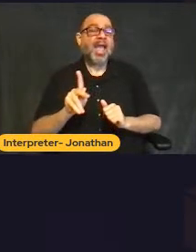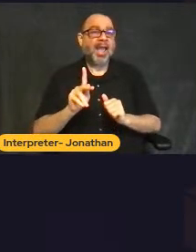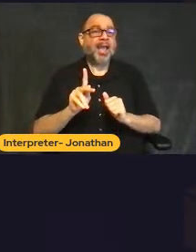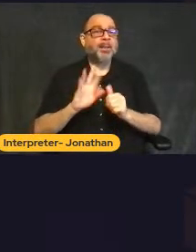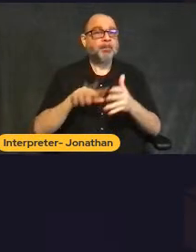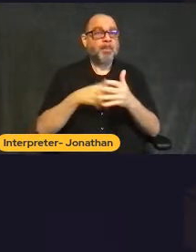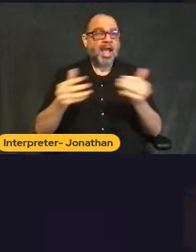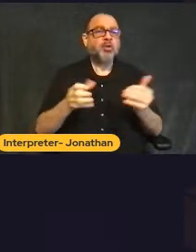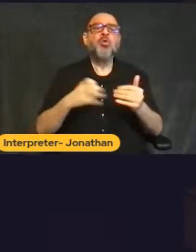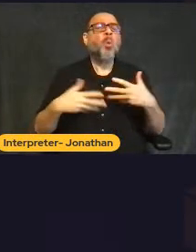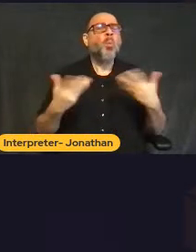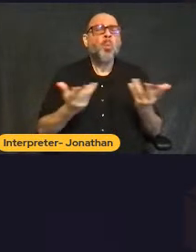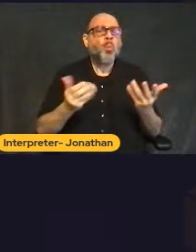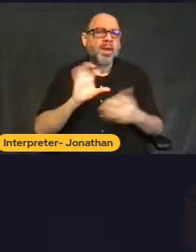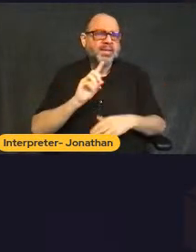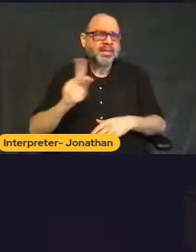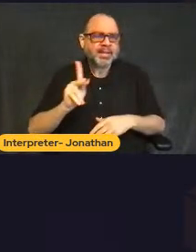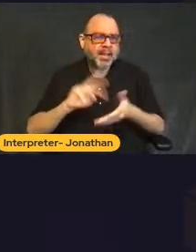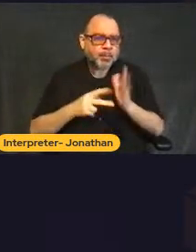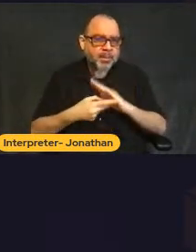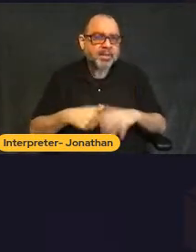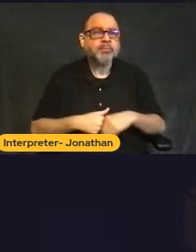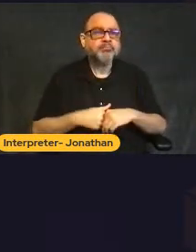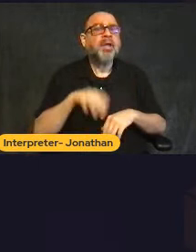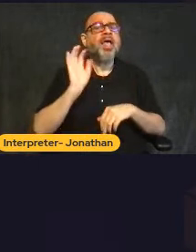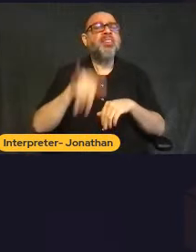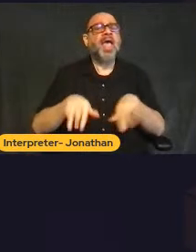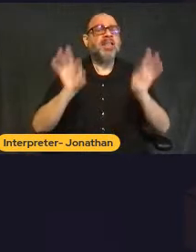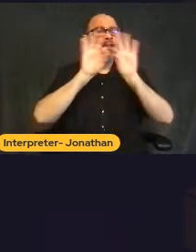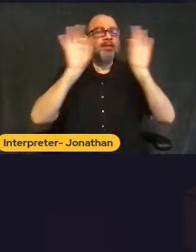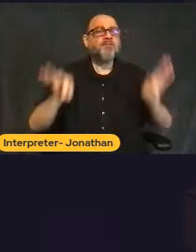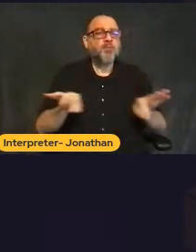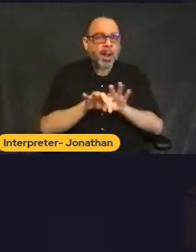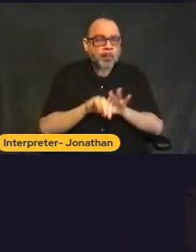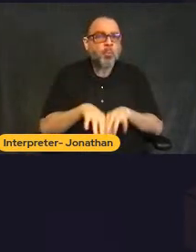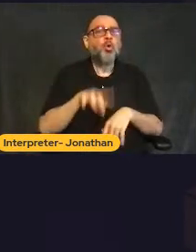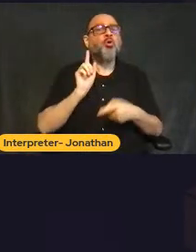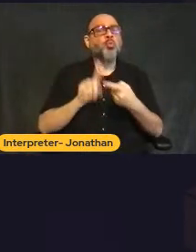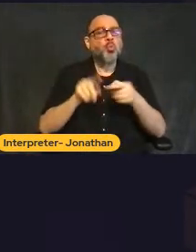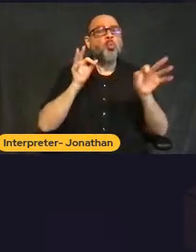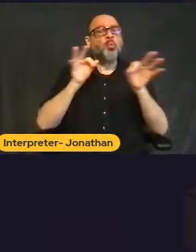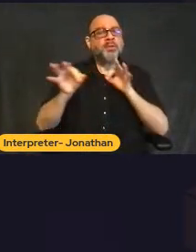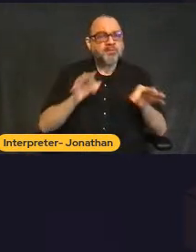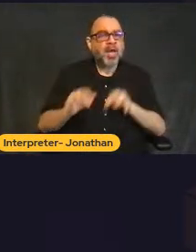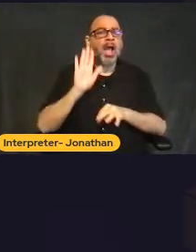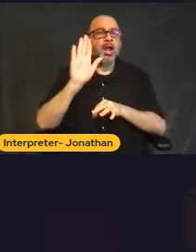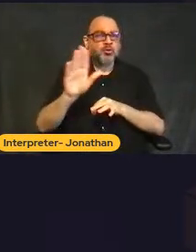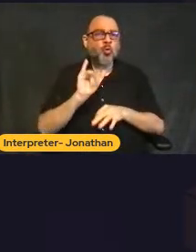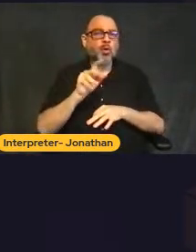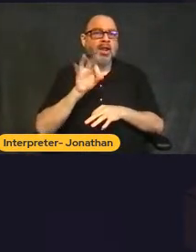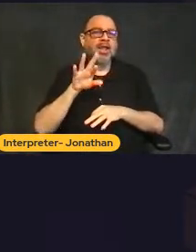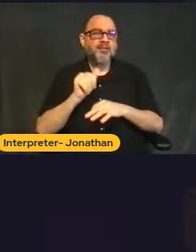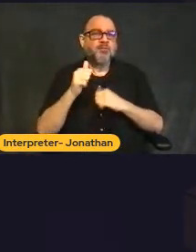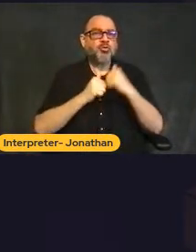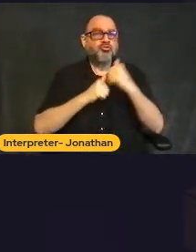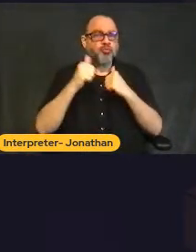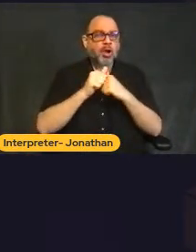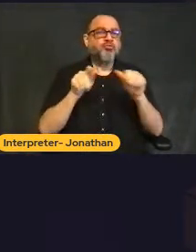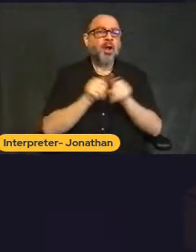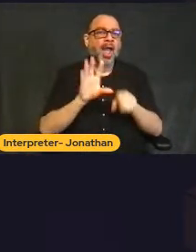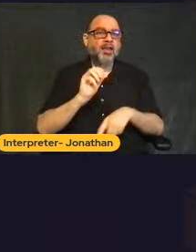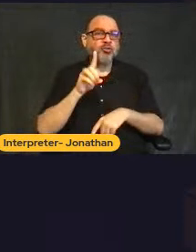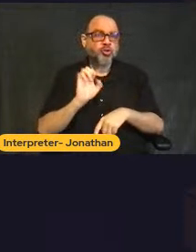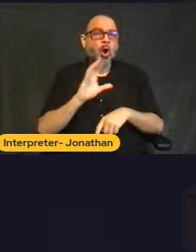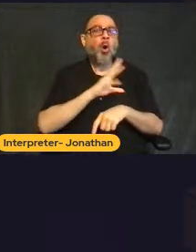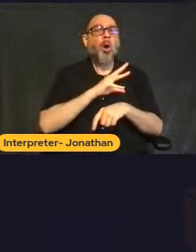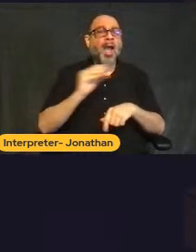is CDK? CDK is a framework to define your infrastructure as code and